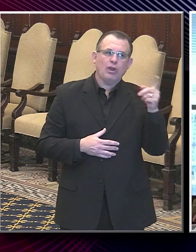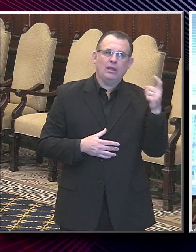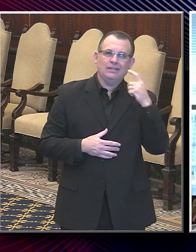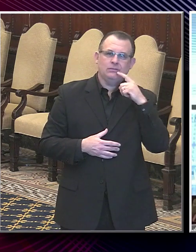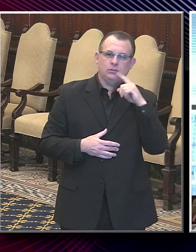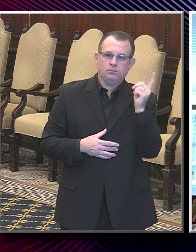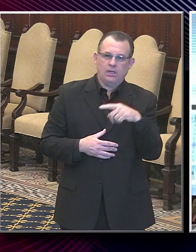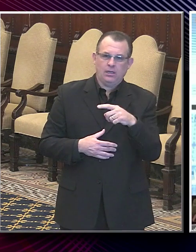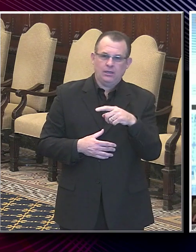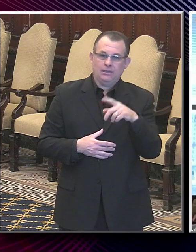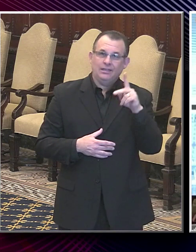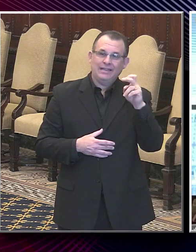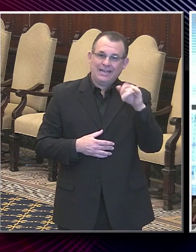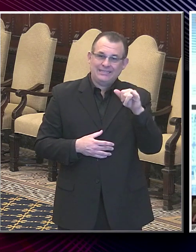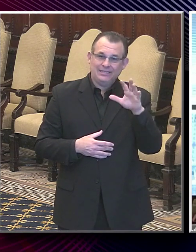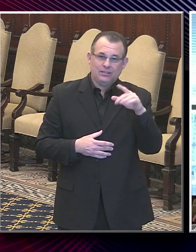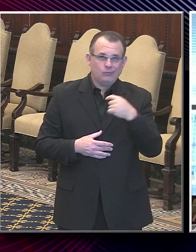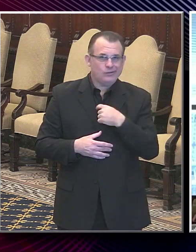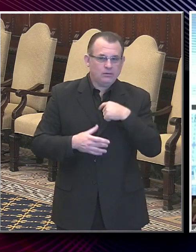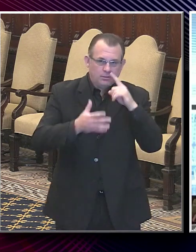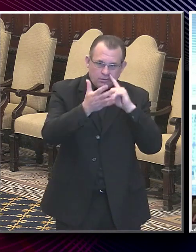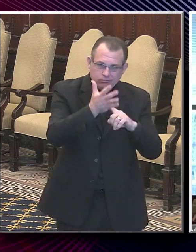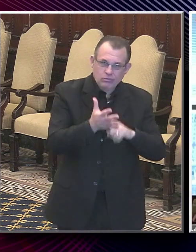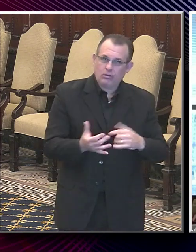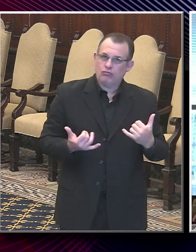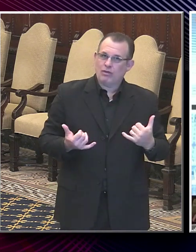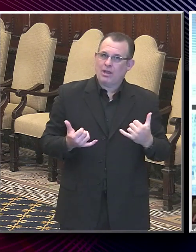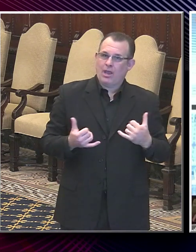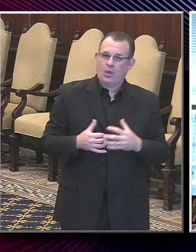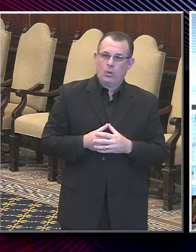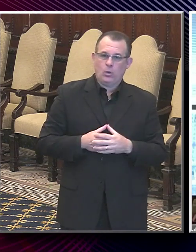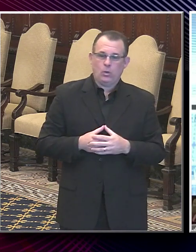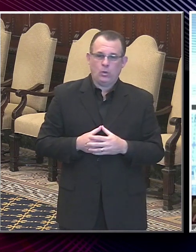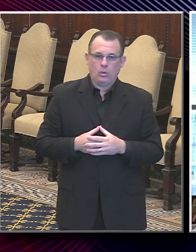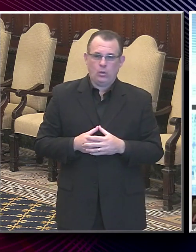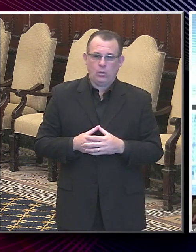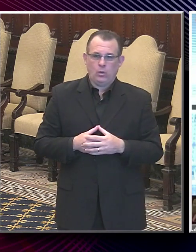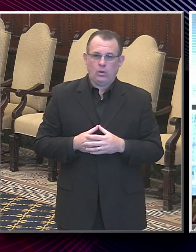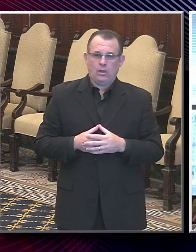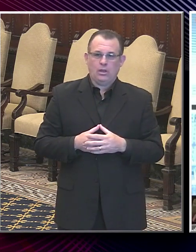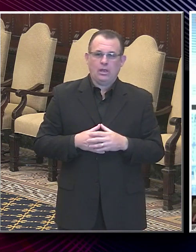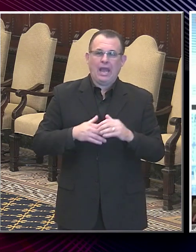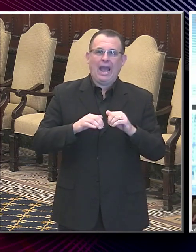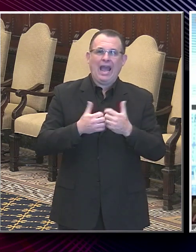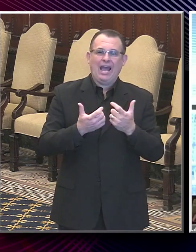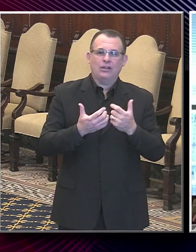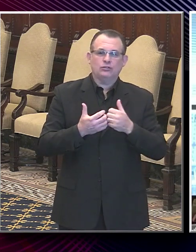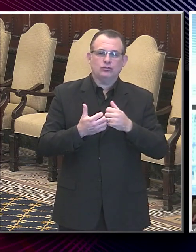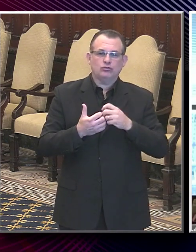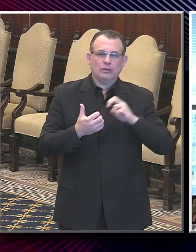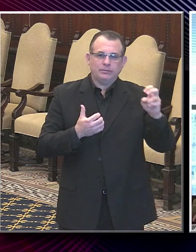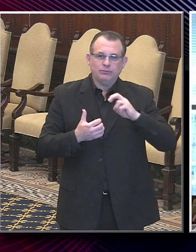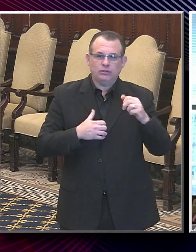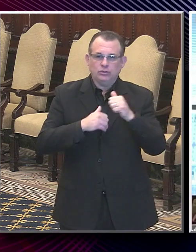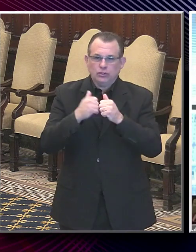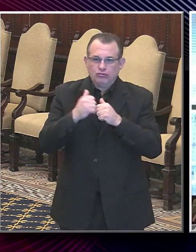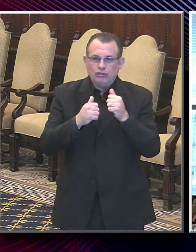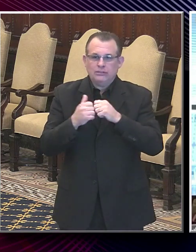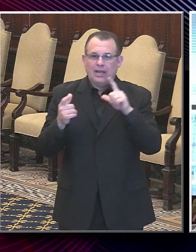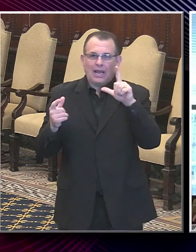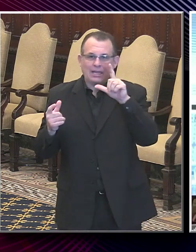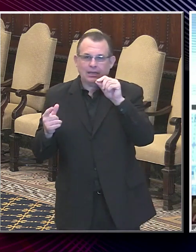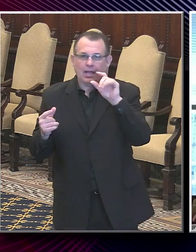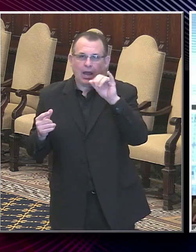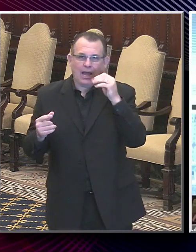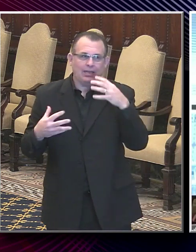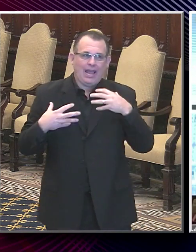Kennedy, we are looking at that. So we're our Office of Transportation and Infrastructure is working with L&I, Health and Commerce